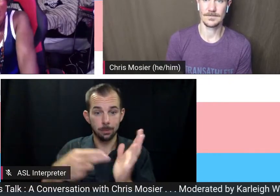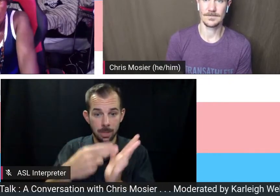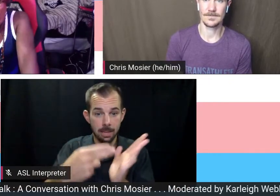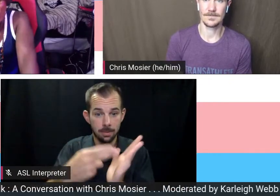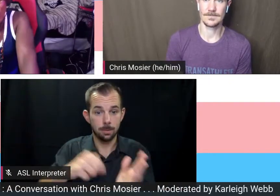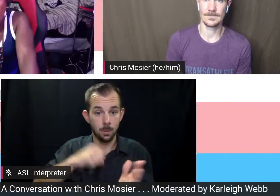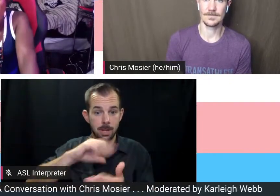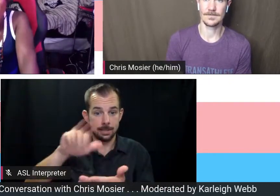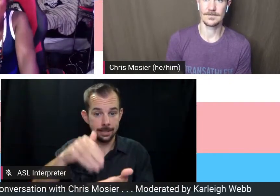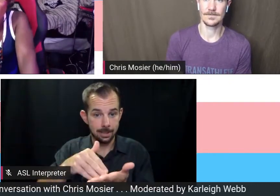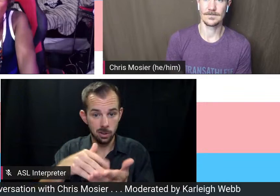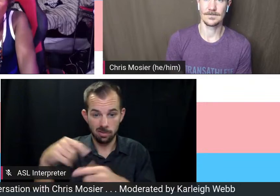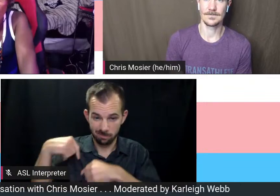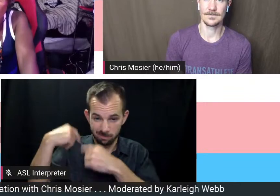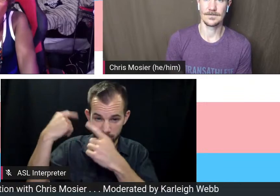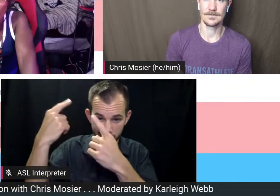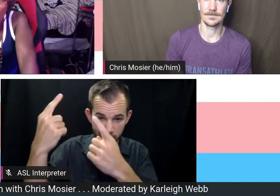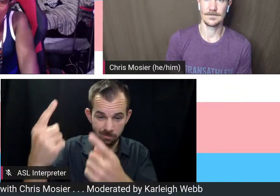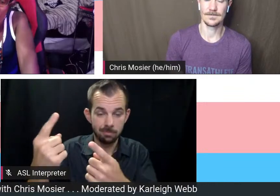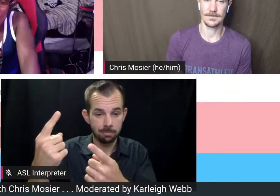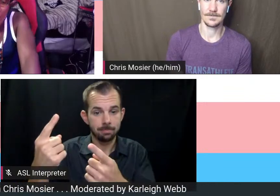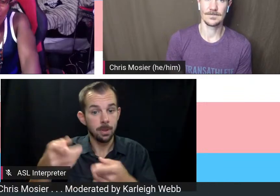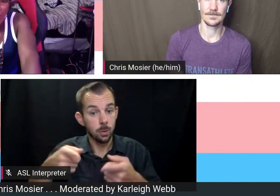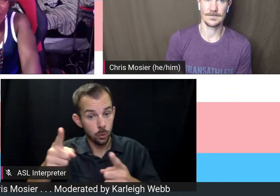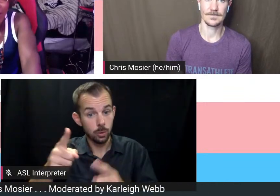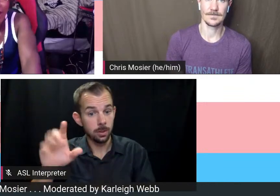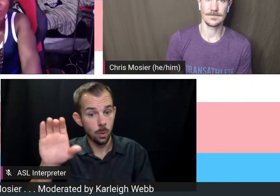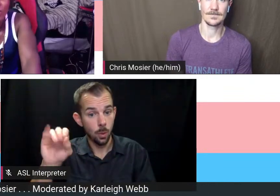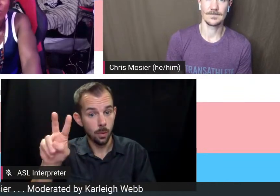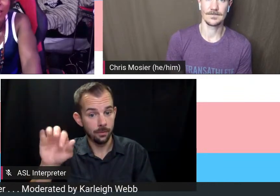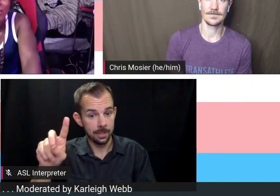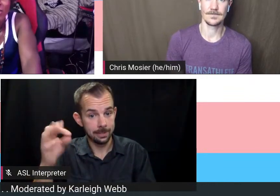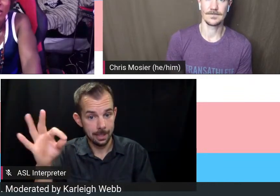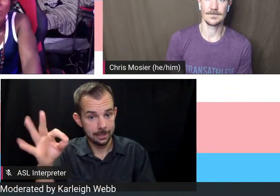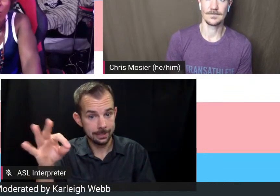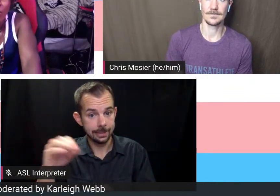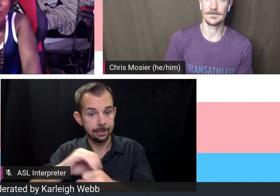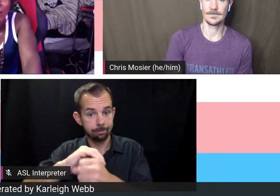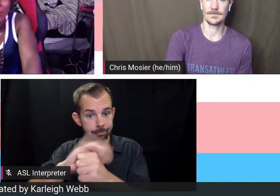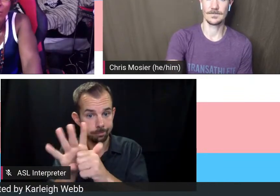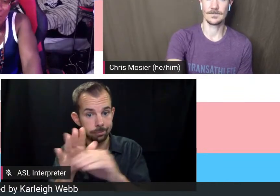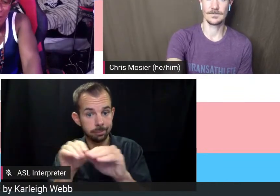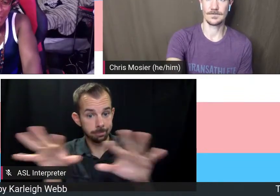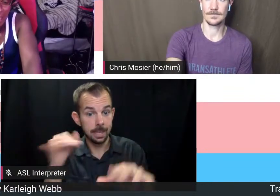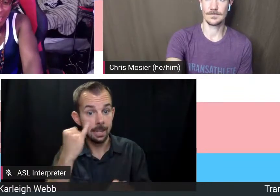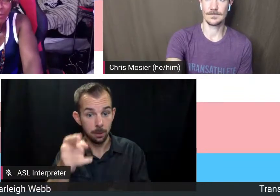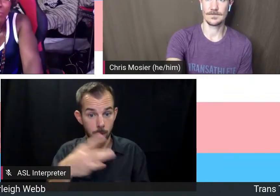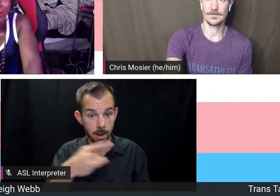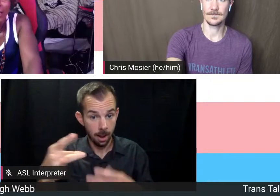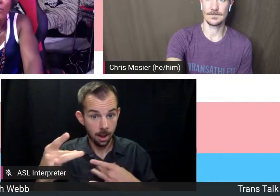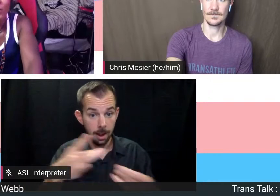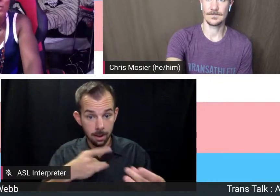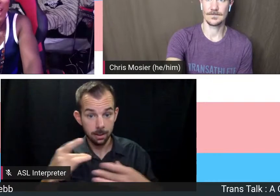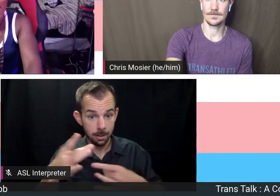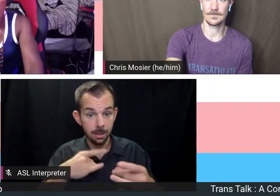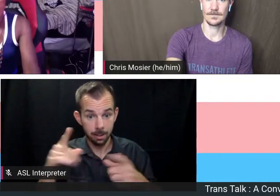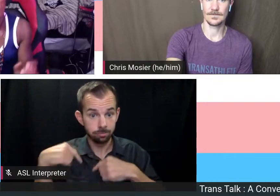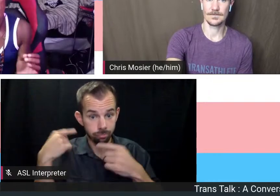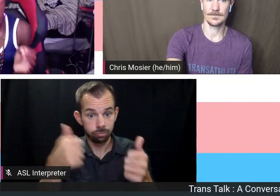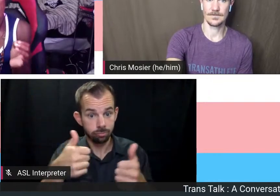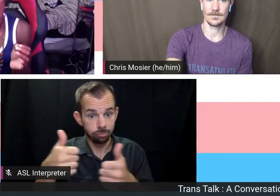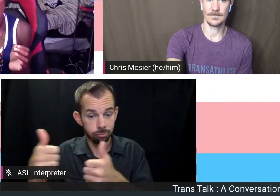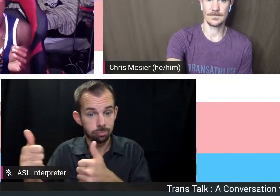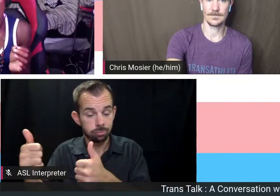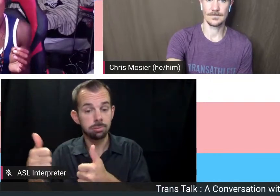these last, especially in the middle of the COVID crisis, and you like seeing more of it. And if you're not a